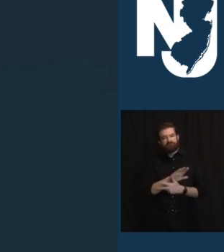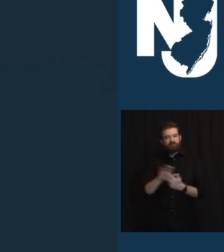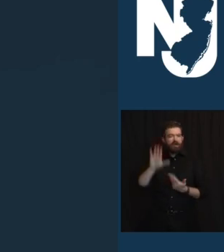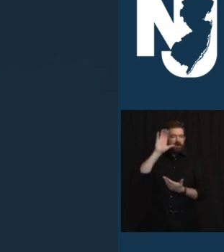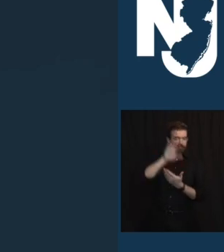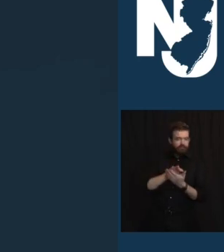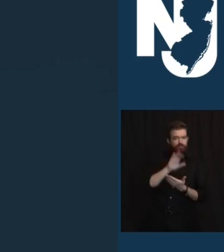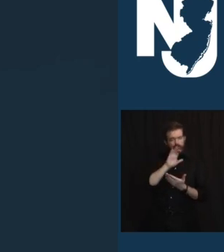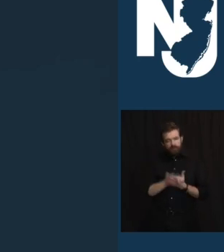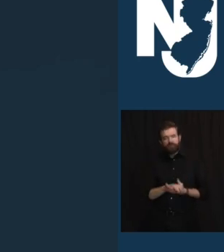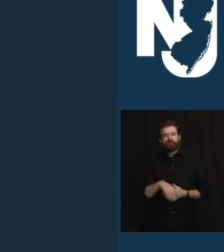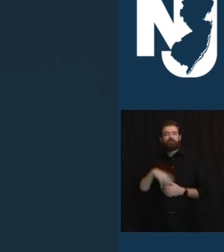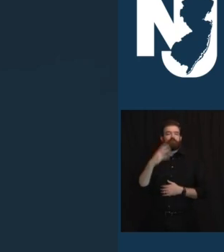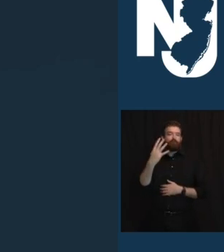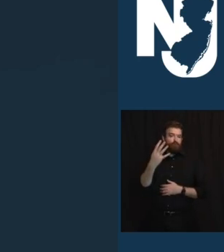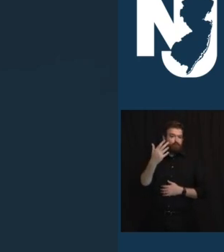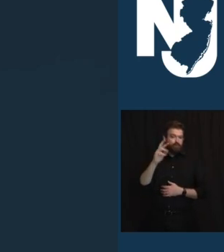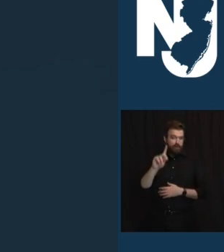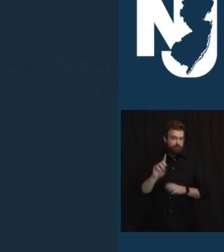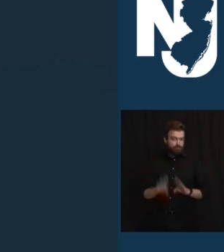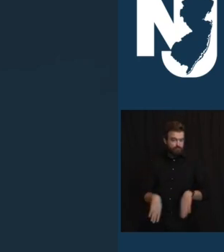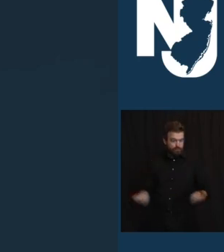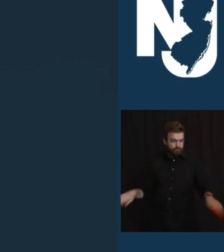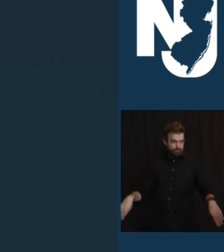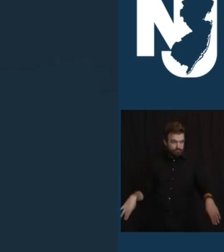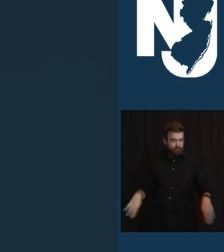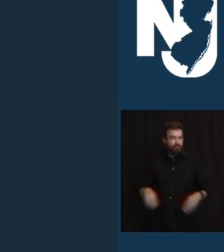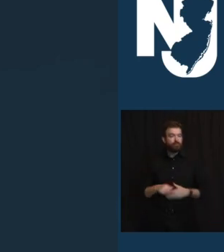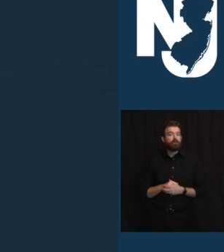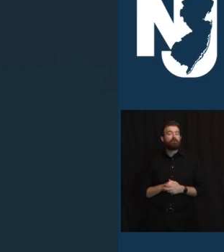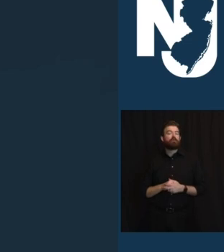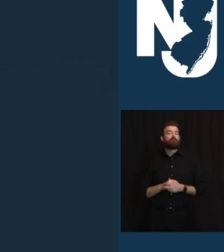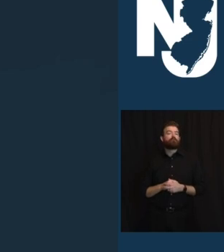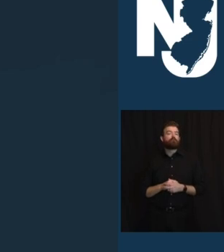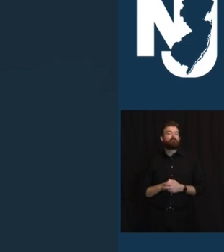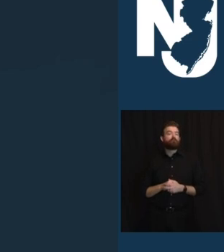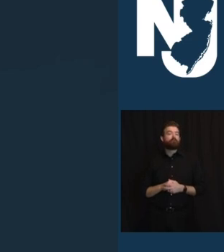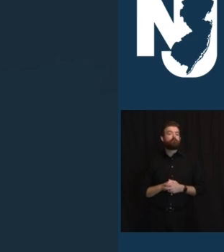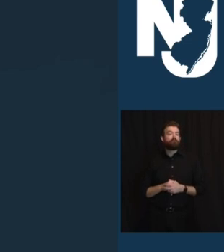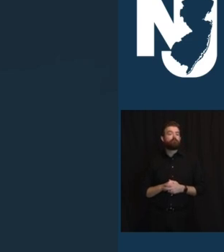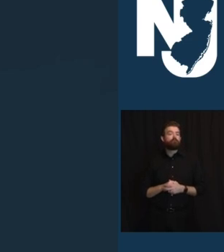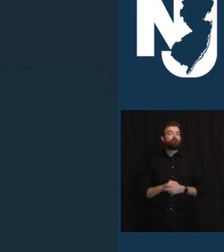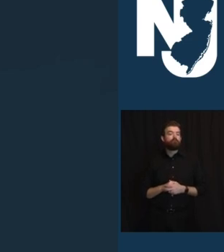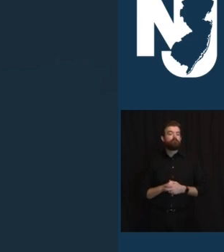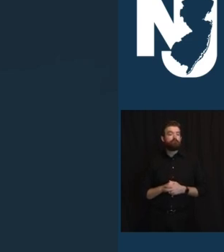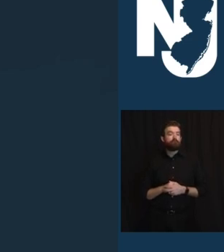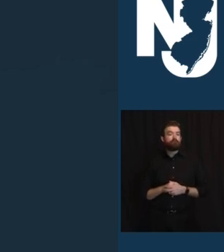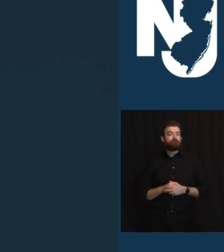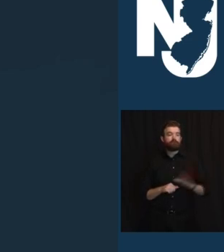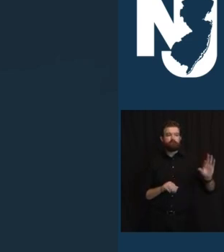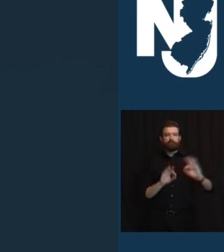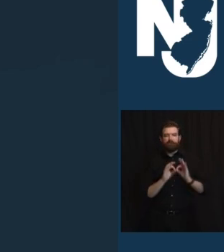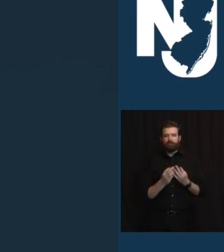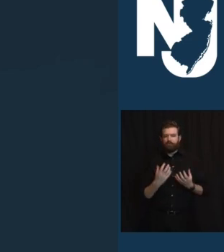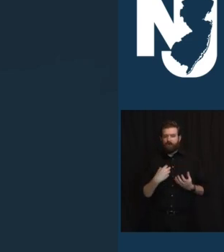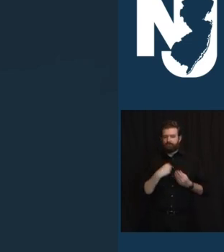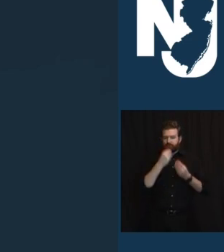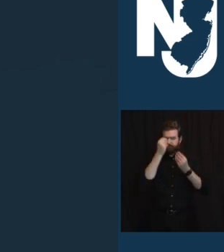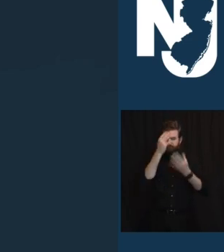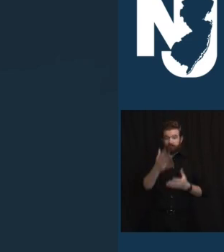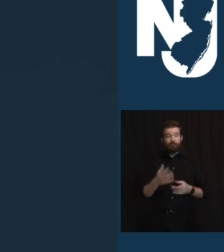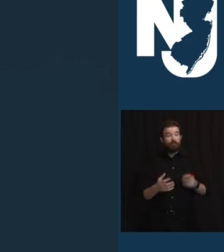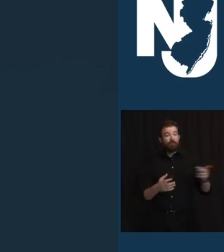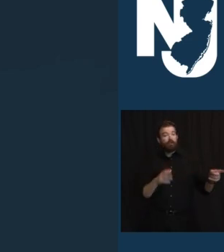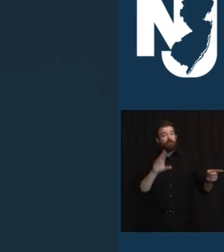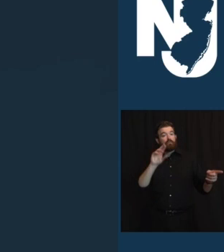Lydia, Miles, and Aiden. And I know her family would want me to say this. She was a big dog